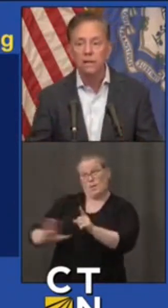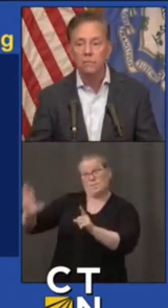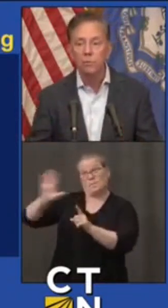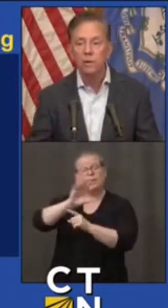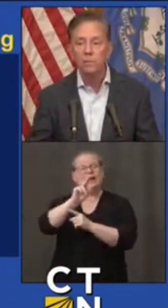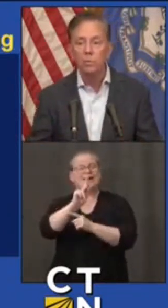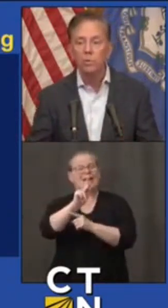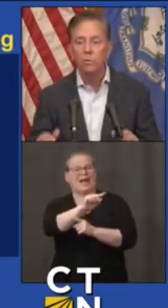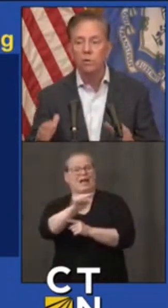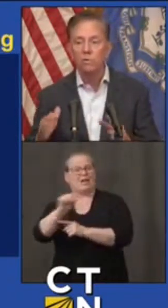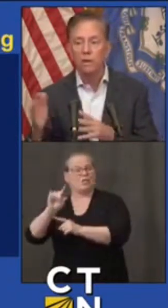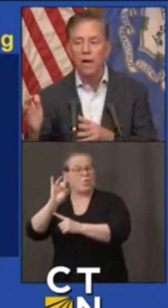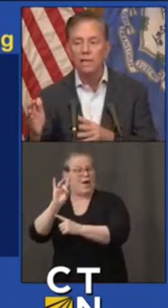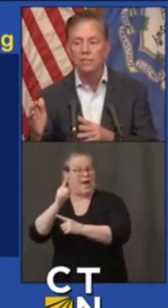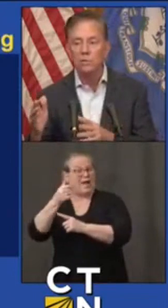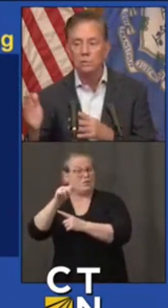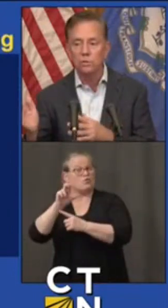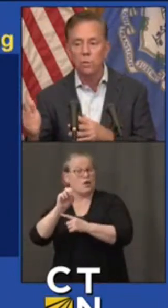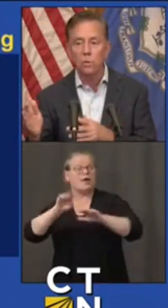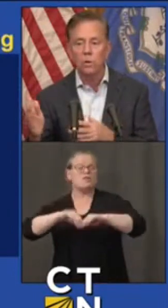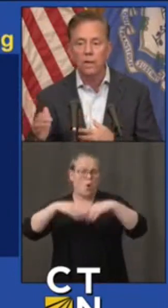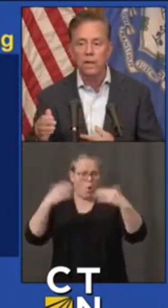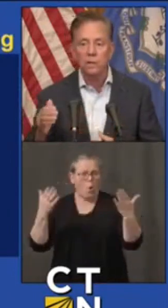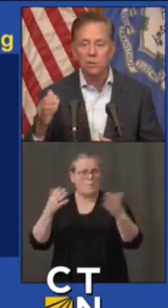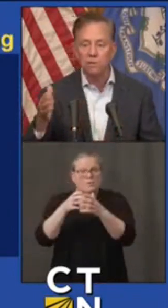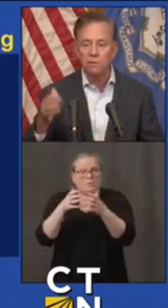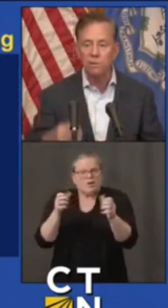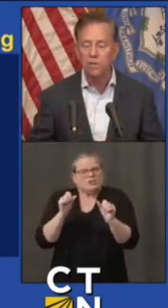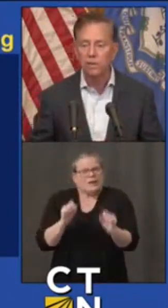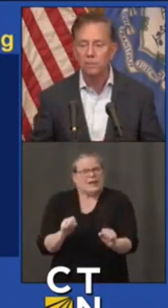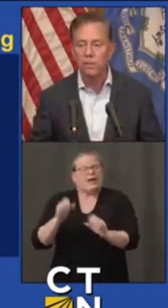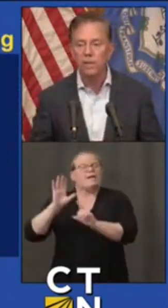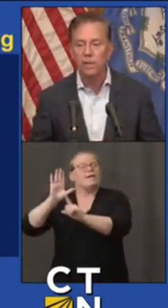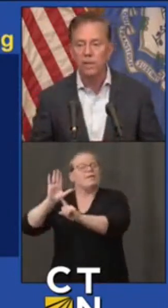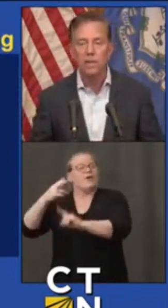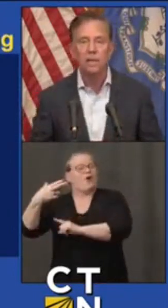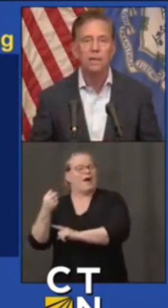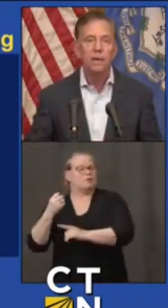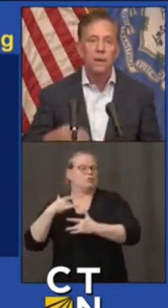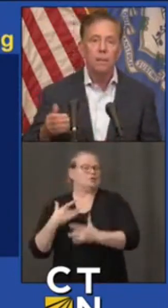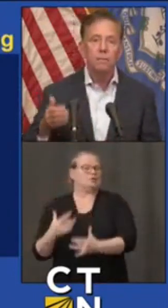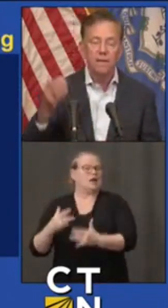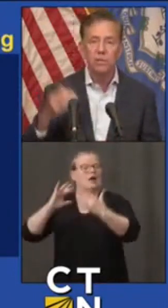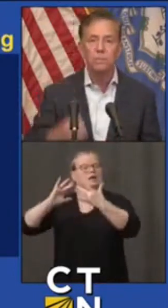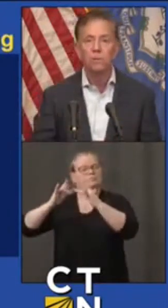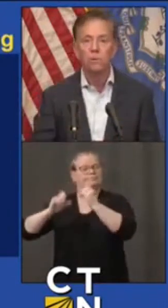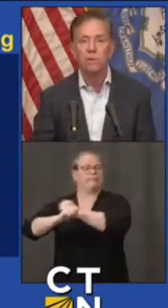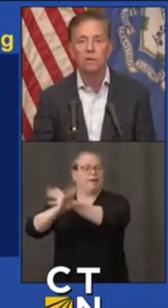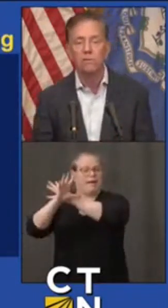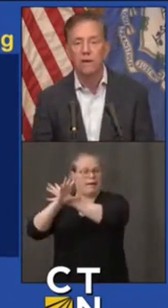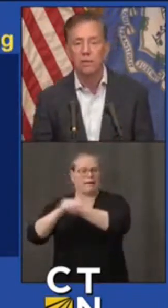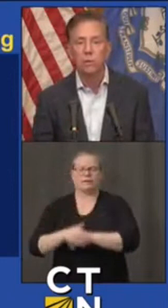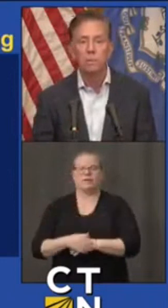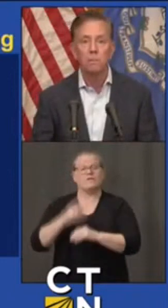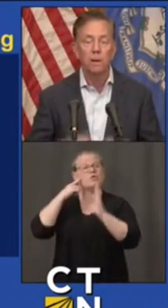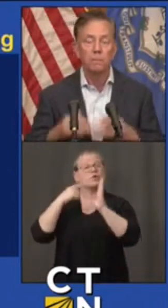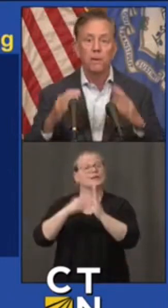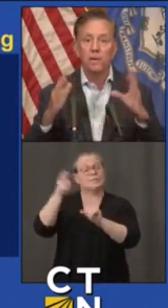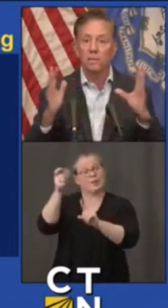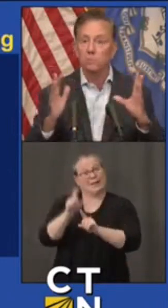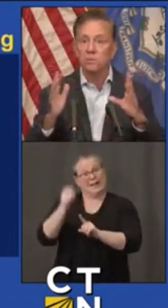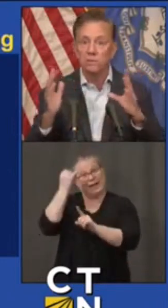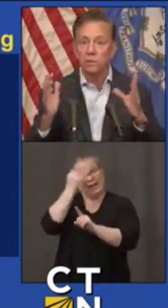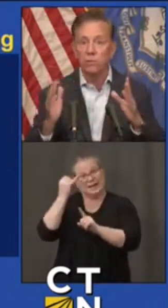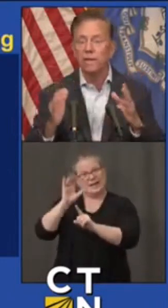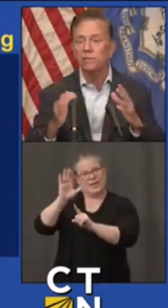and moving more and more of the high schools to online learning. For example, in Italy, based upon what the infection rate might be